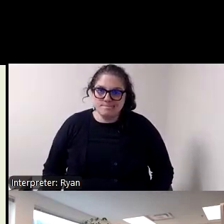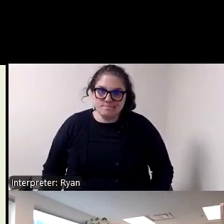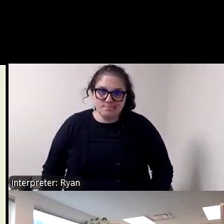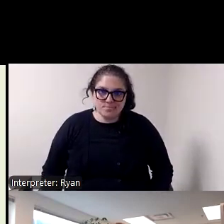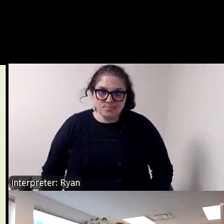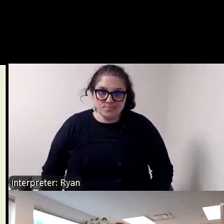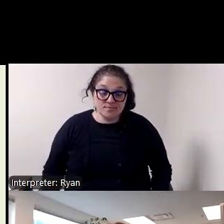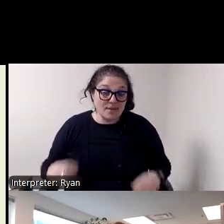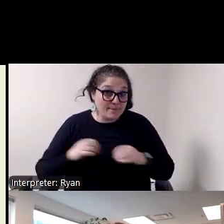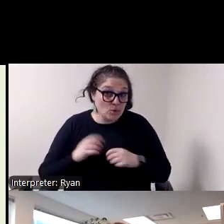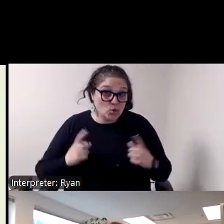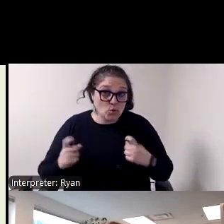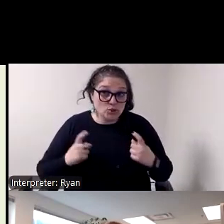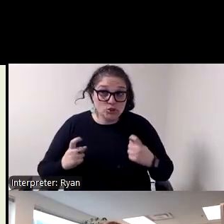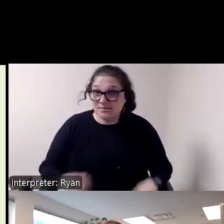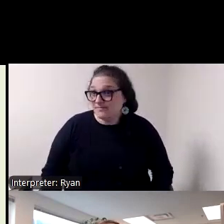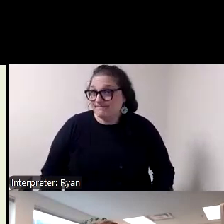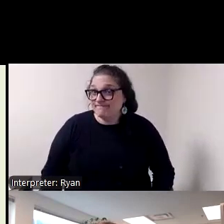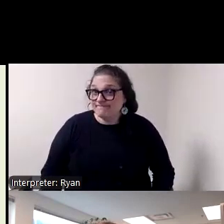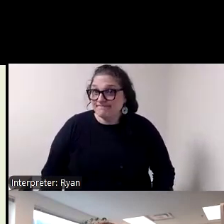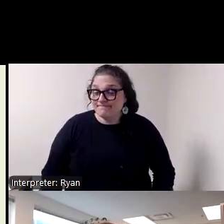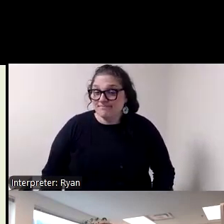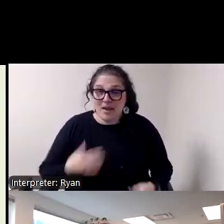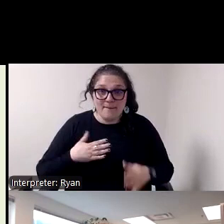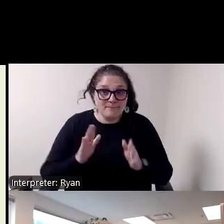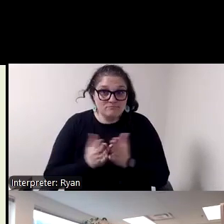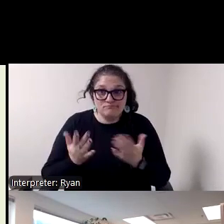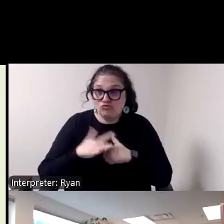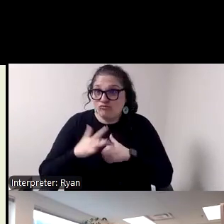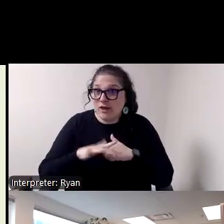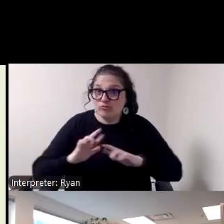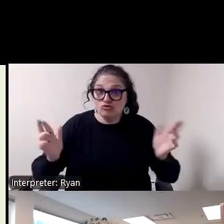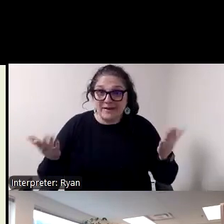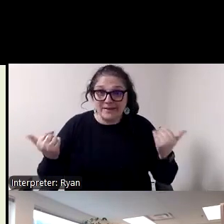Any more questions? I'm an open book for you guys.